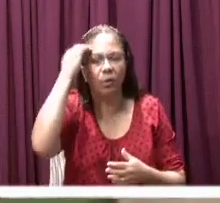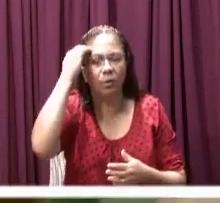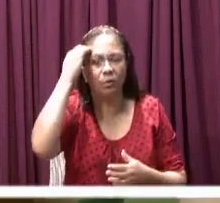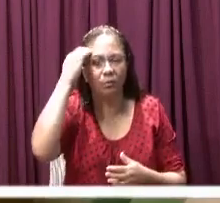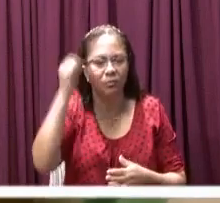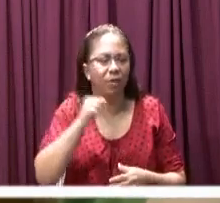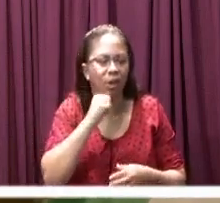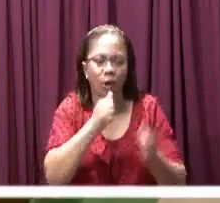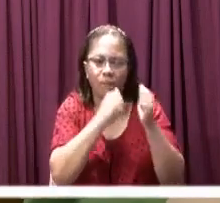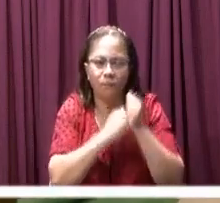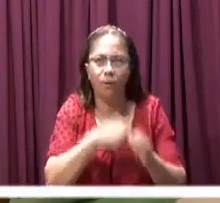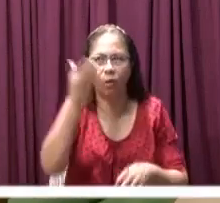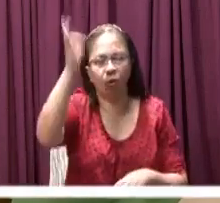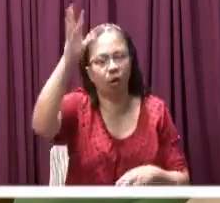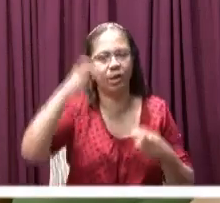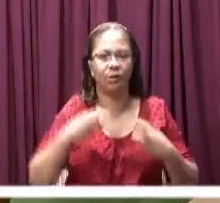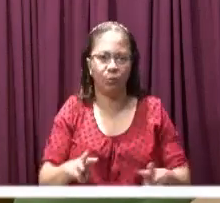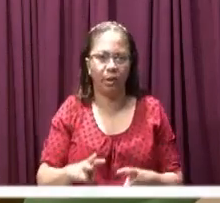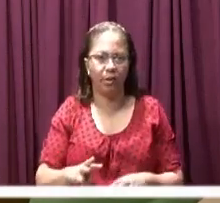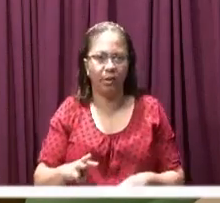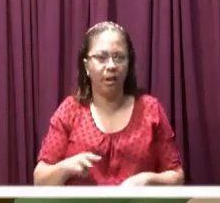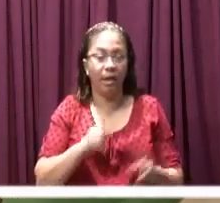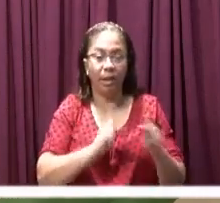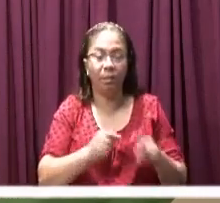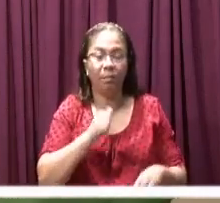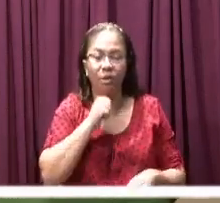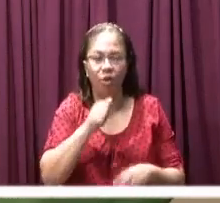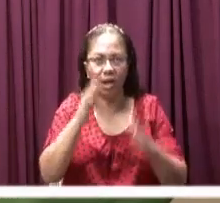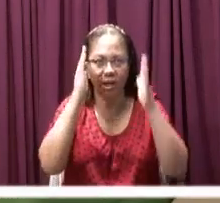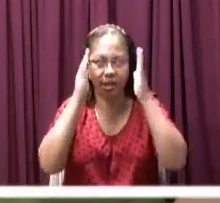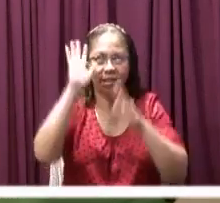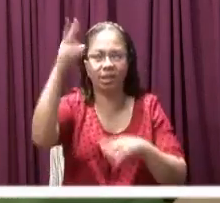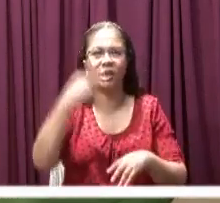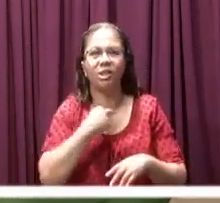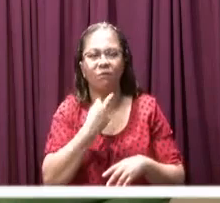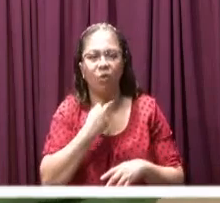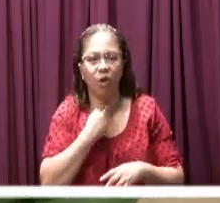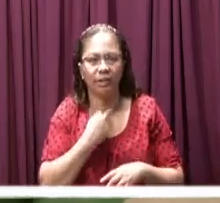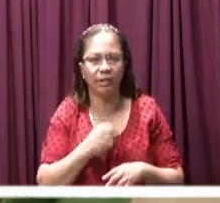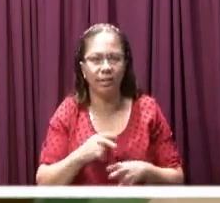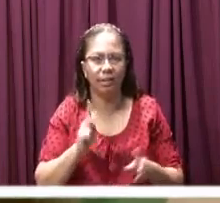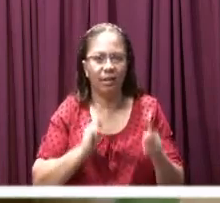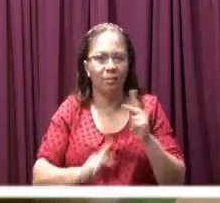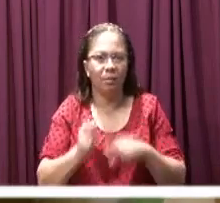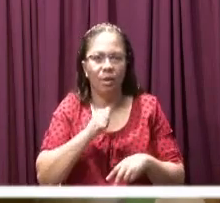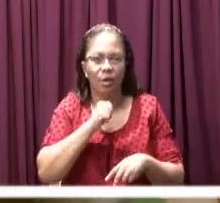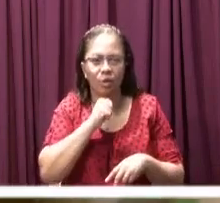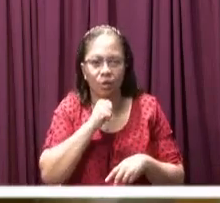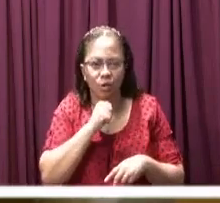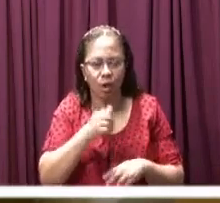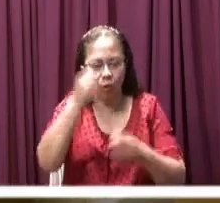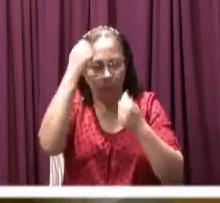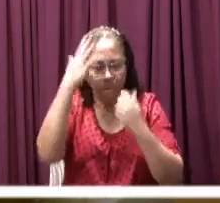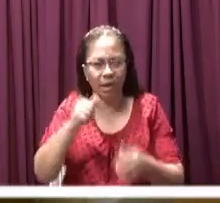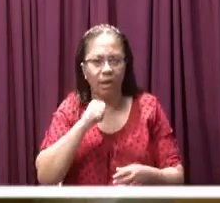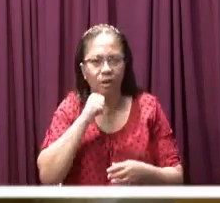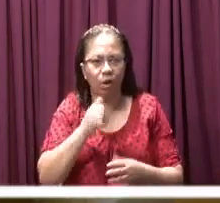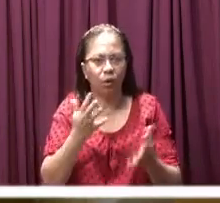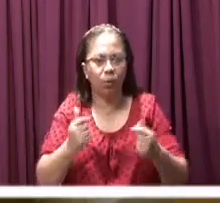God's way. They have not listened to his voice. They have not heard his command. They have not been willing to be obedient to